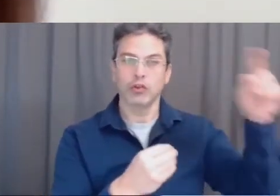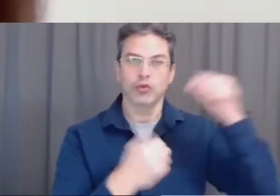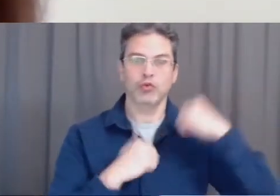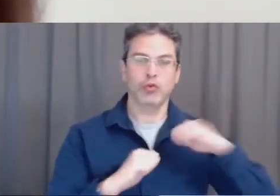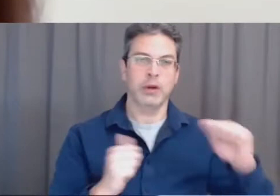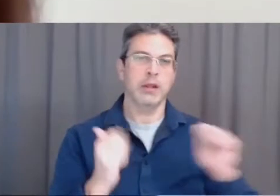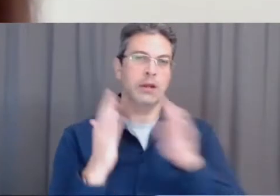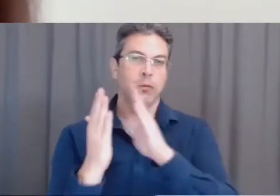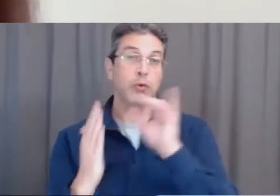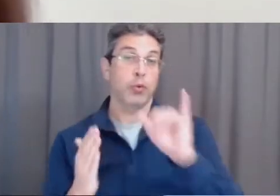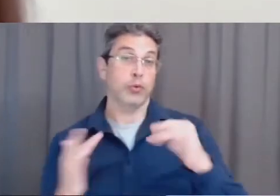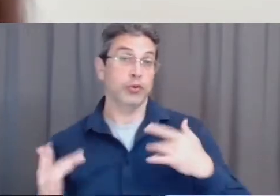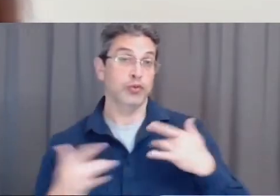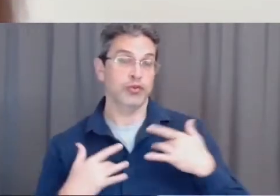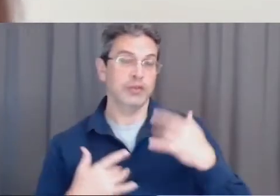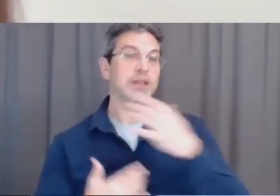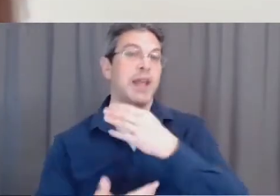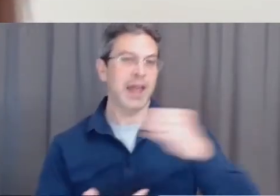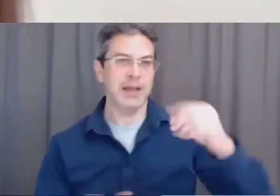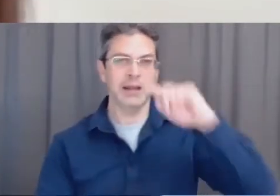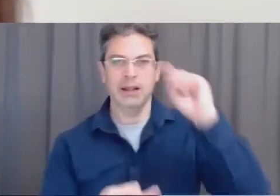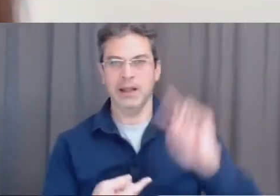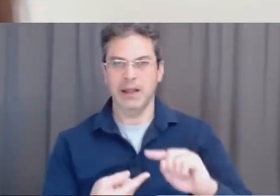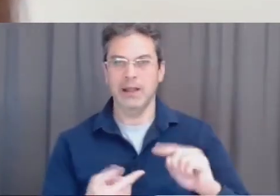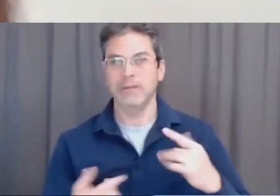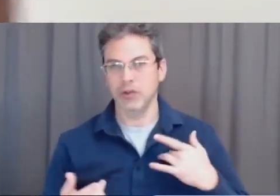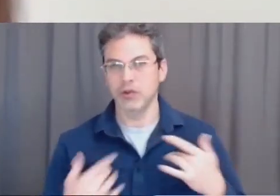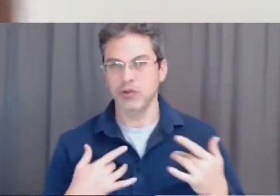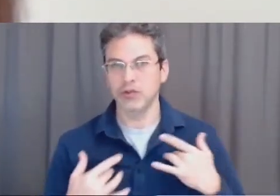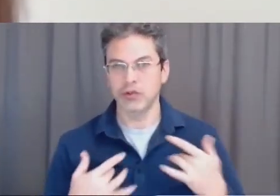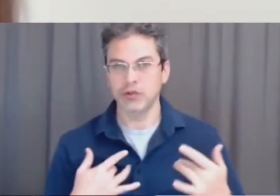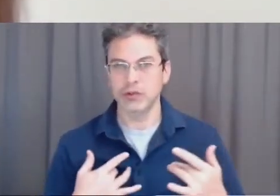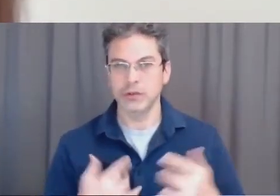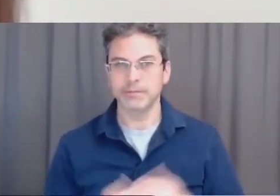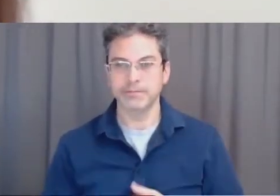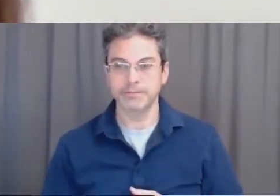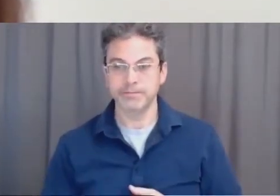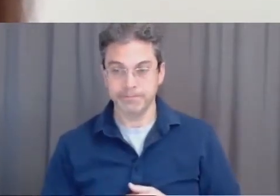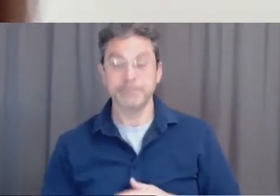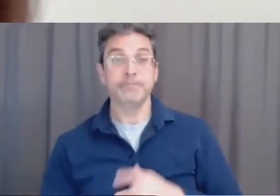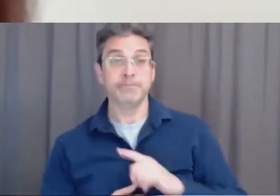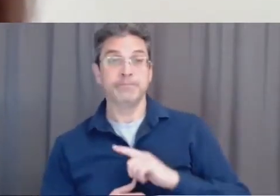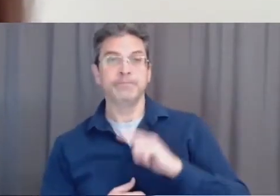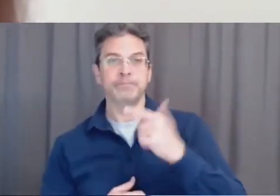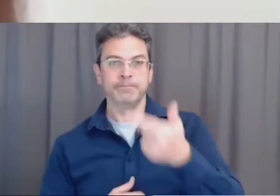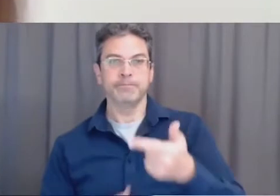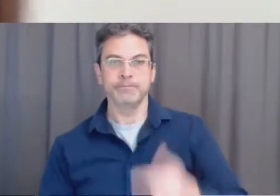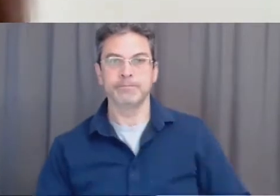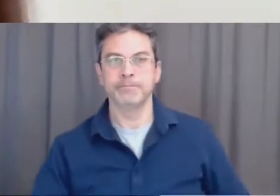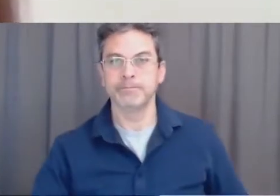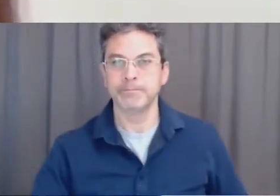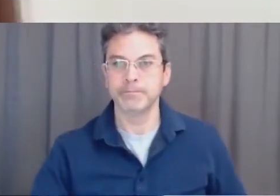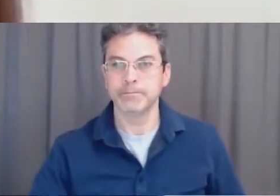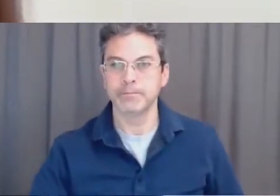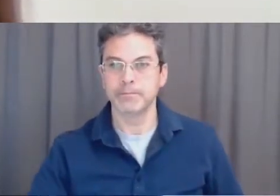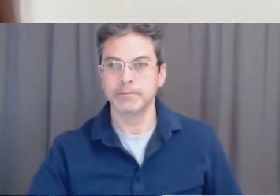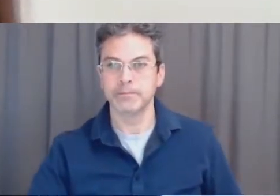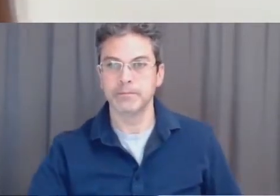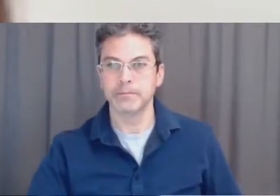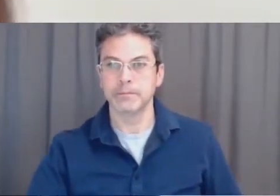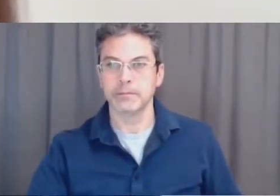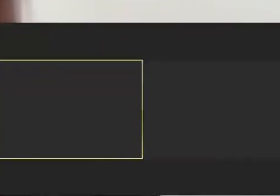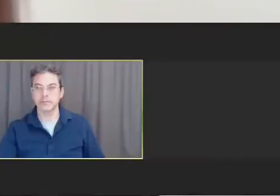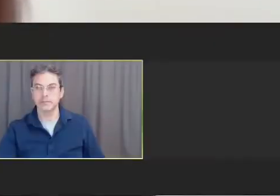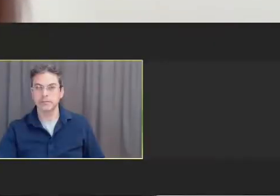alleviate those concerns. The next aspect of China's current international relations that I want to highlight is its increased